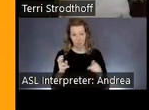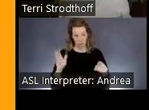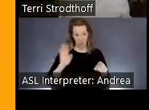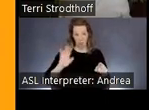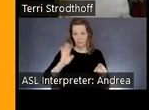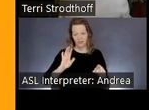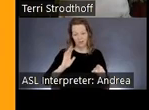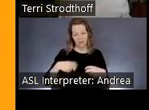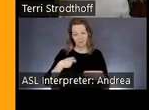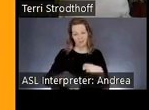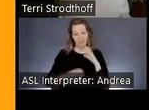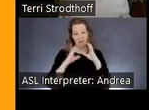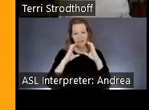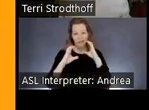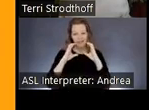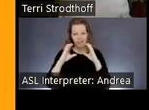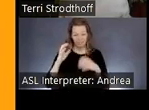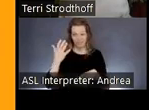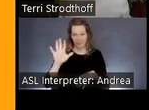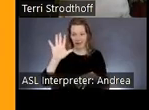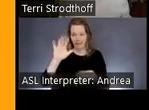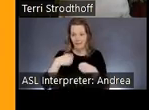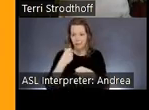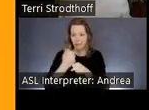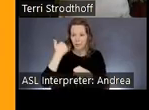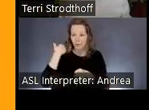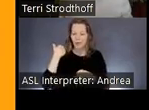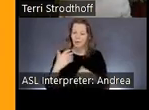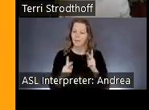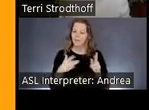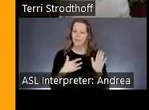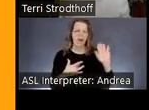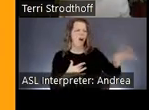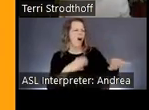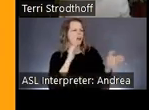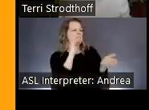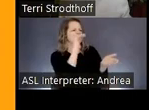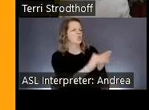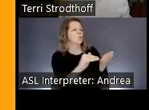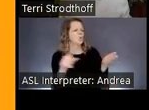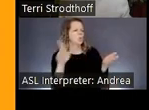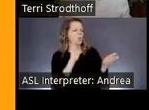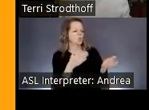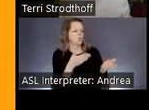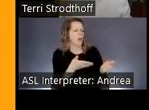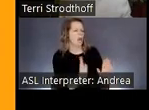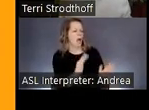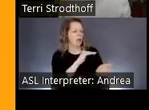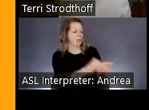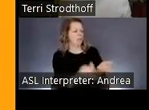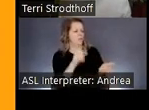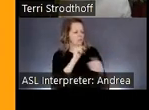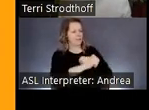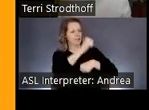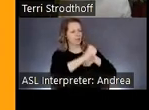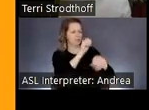difficult conversation to have even 5 years ago because the response to it was, quit making excuses for this dangerous